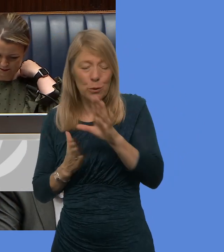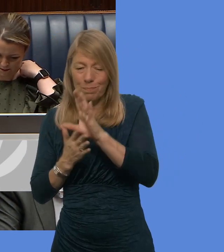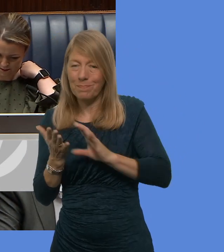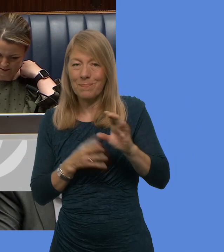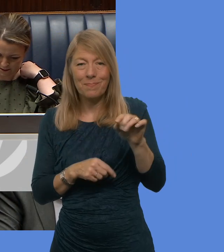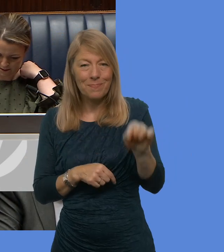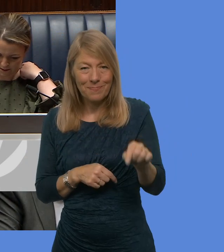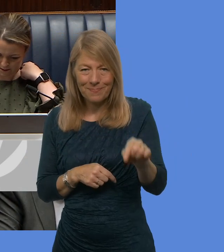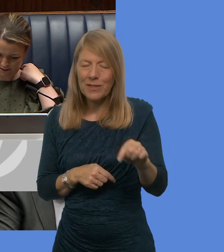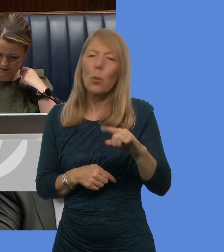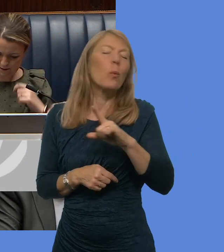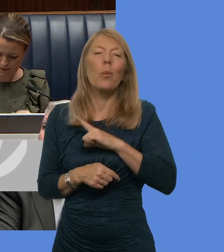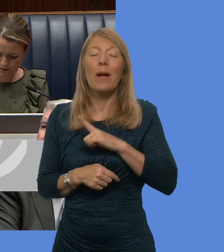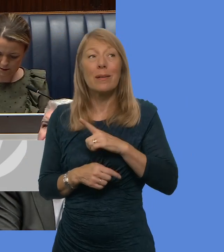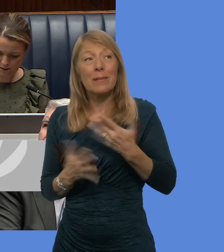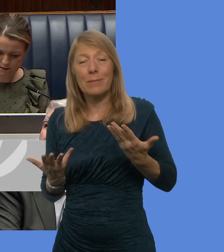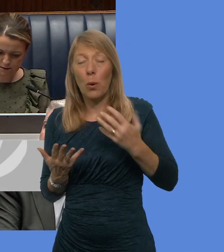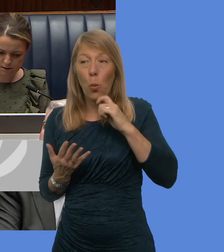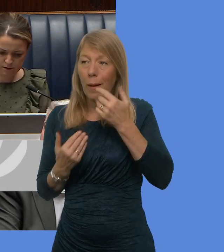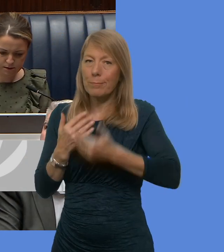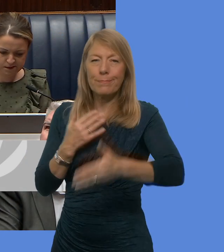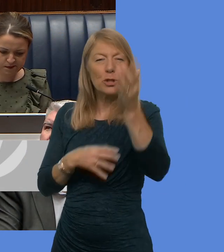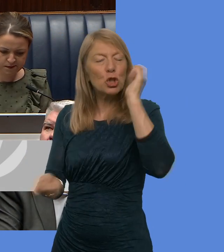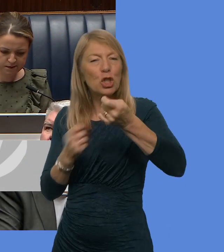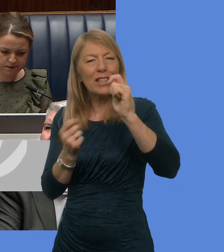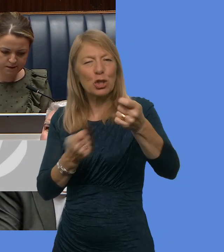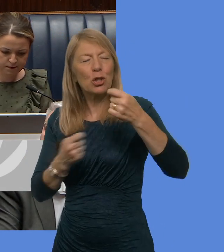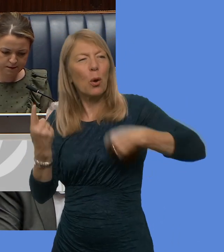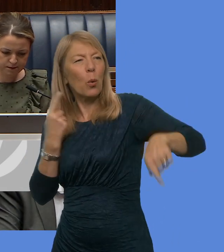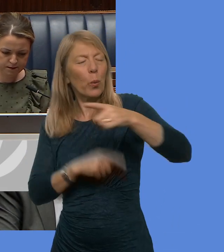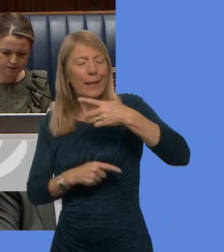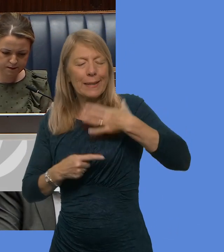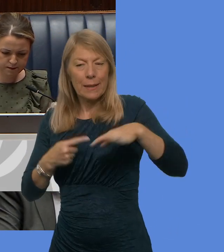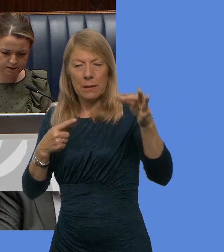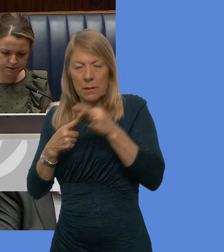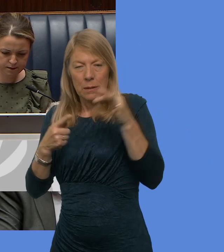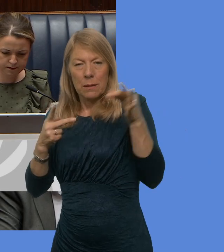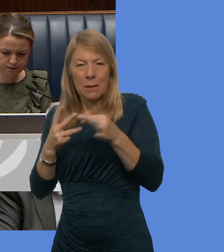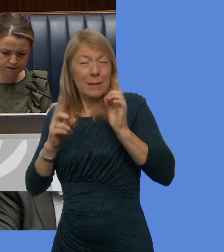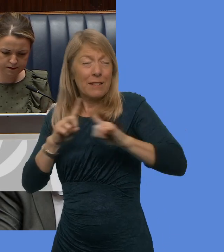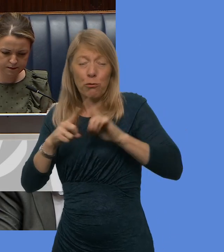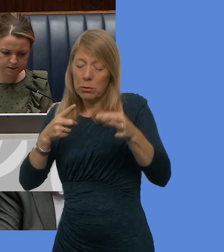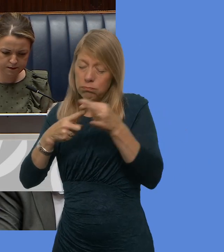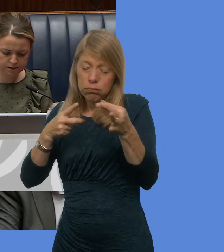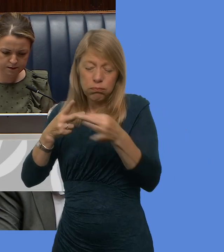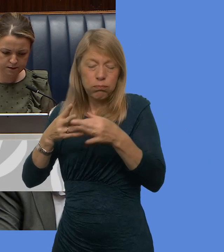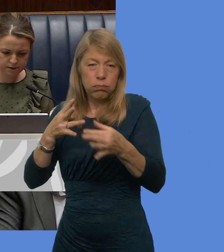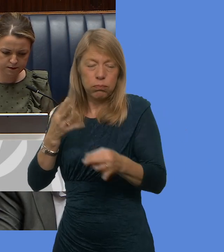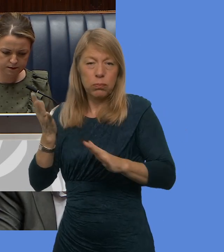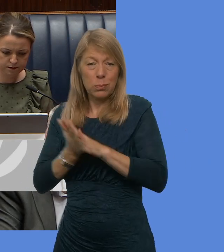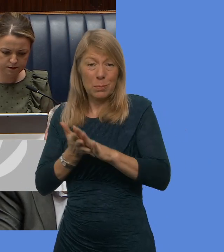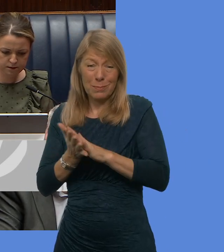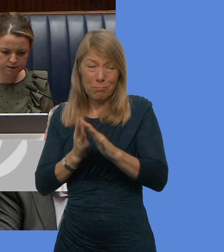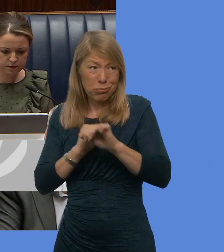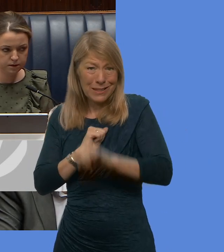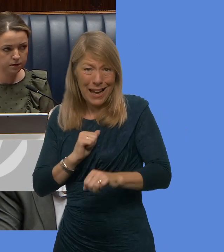suite of knowledge in front of us which allows us to plan, predict and react in a way which protects homes and businesses